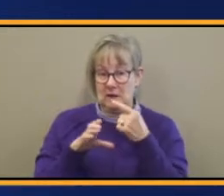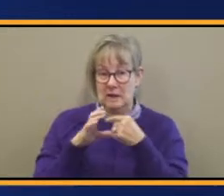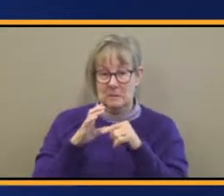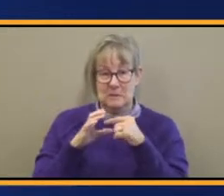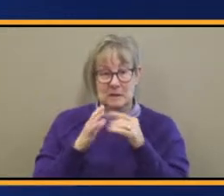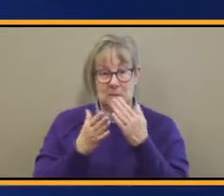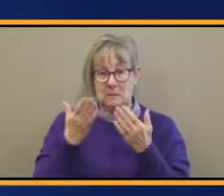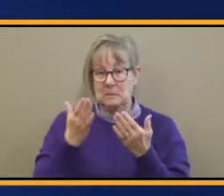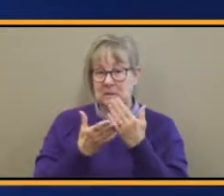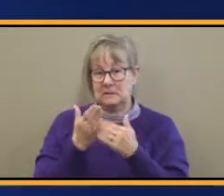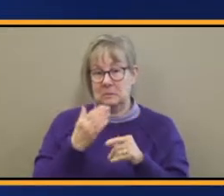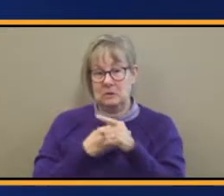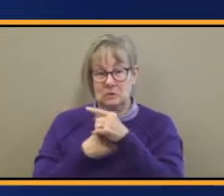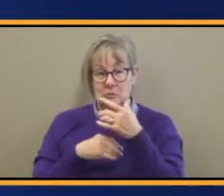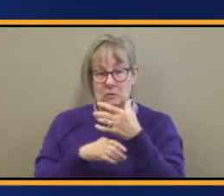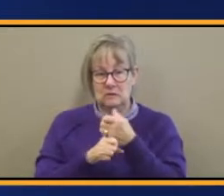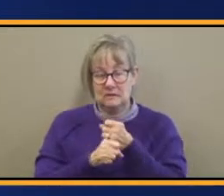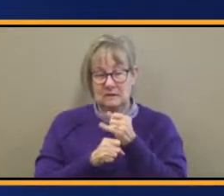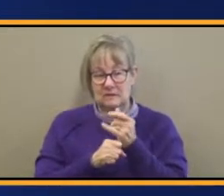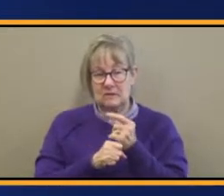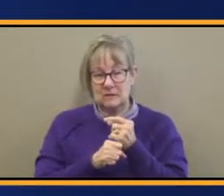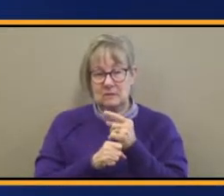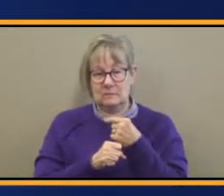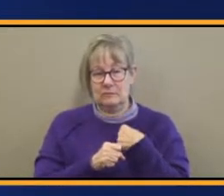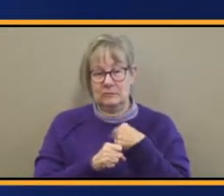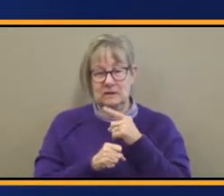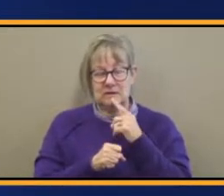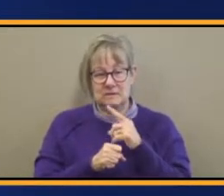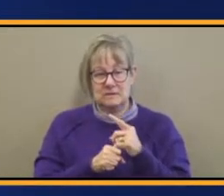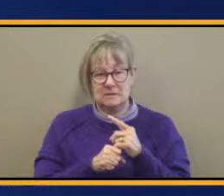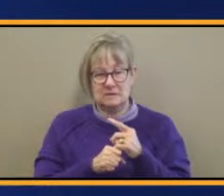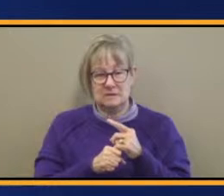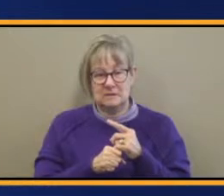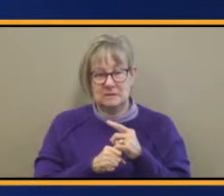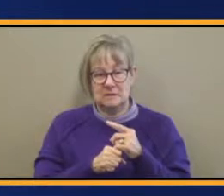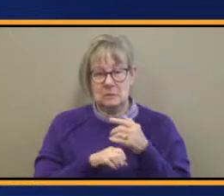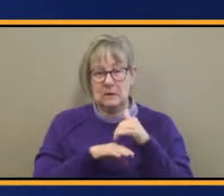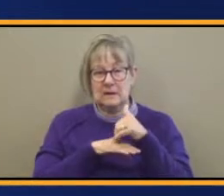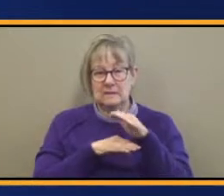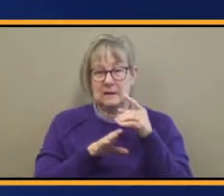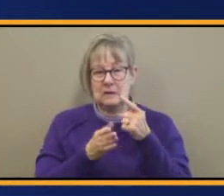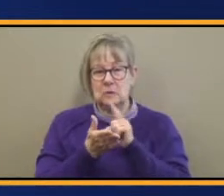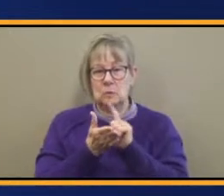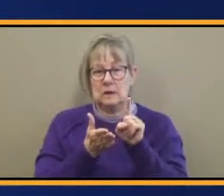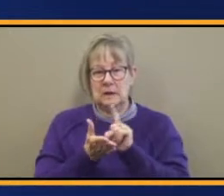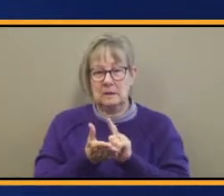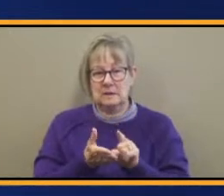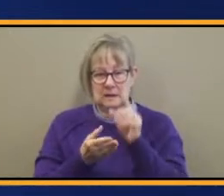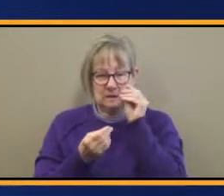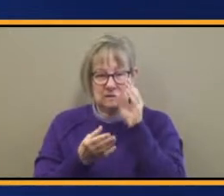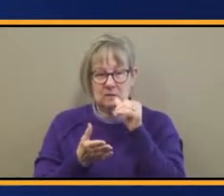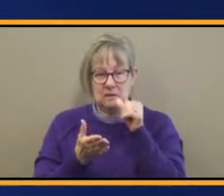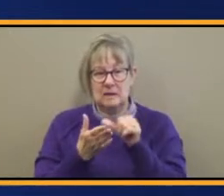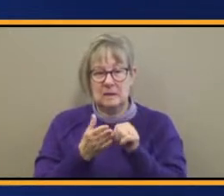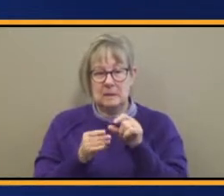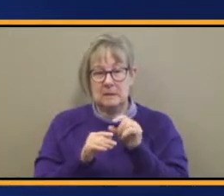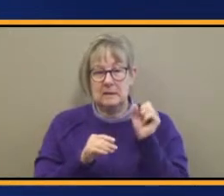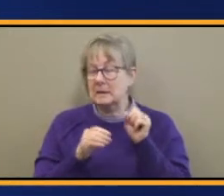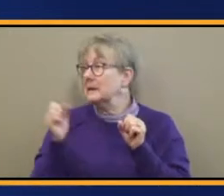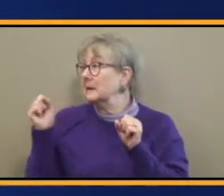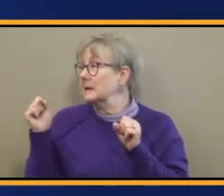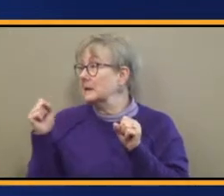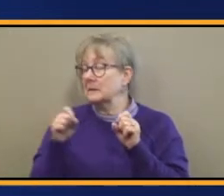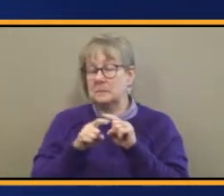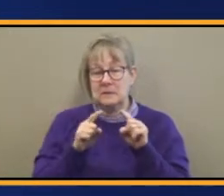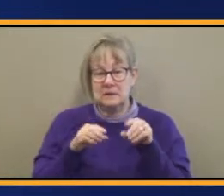also are receiving it, I'm sure Rep. Canales, but we send a weekly newsletter. Yeah, but yep. But well, it gives